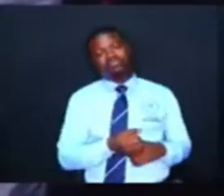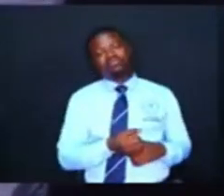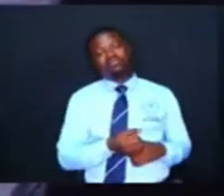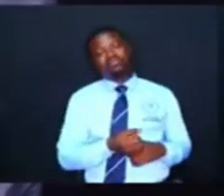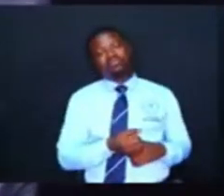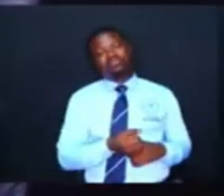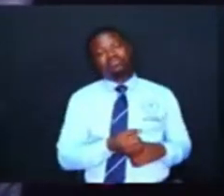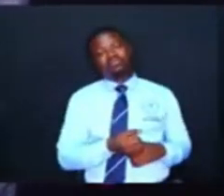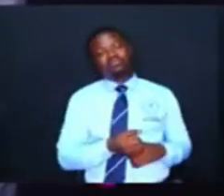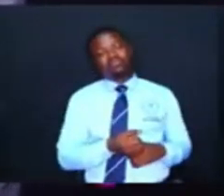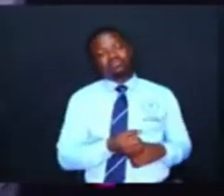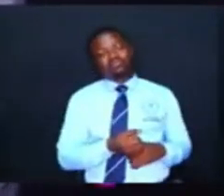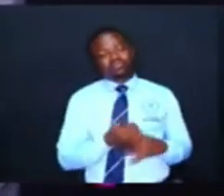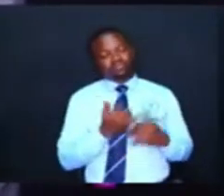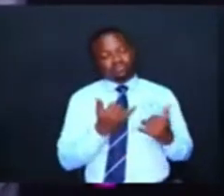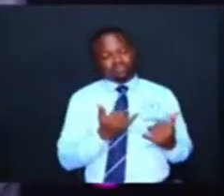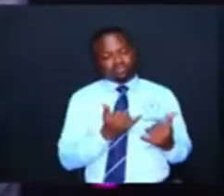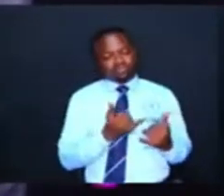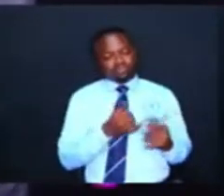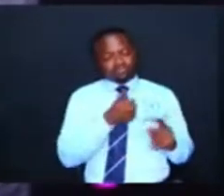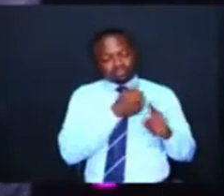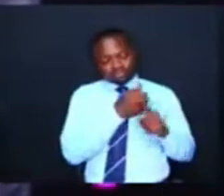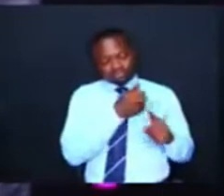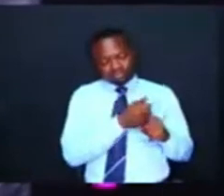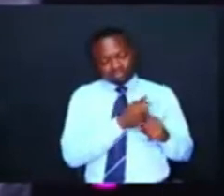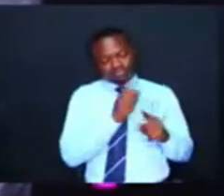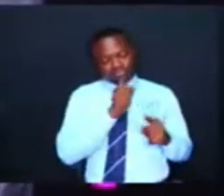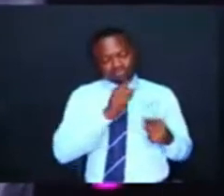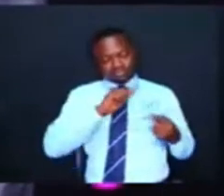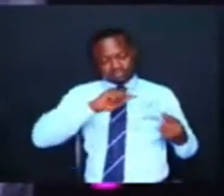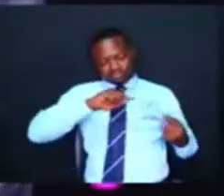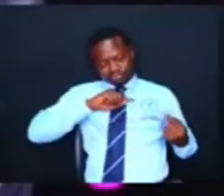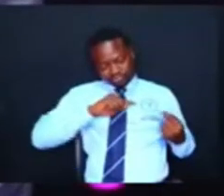Now familiar with pain.